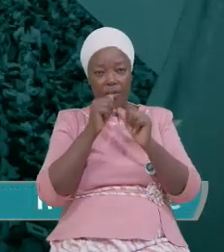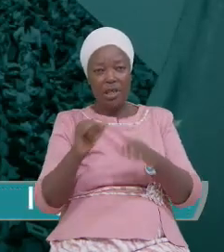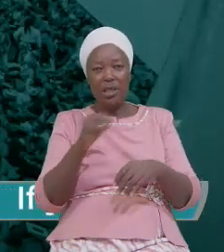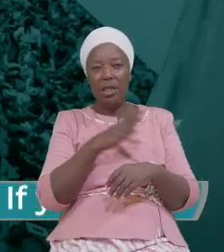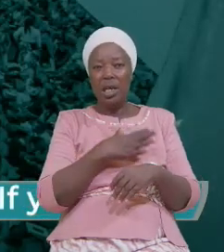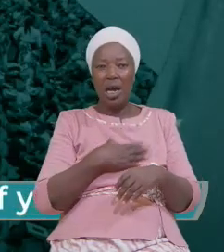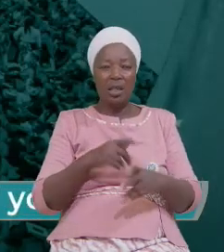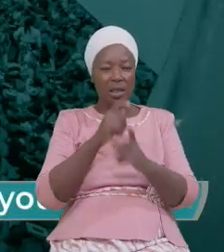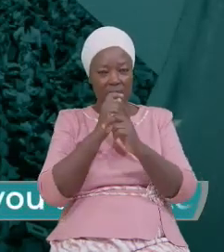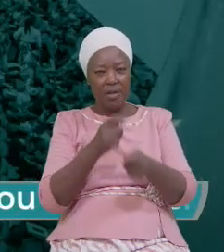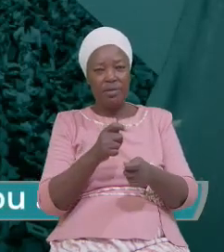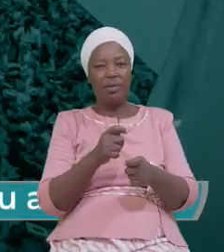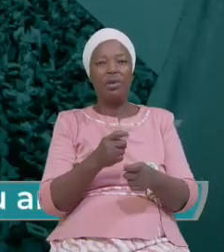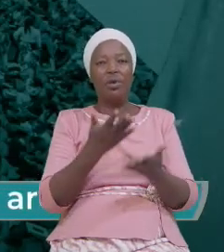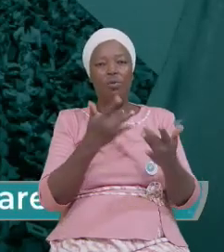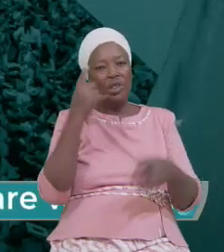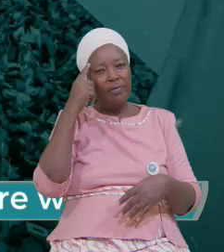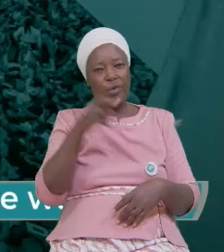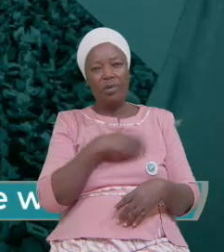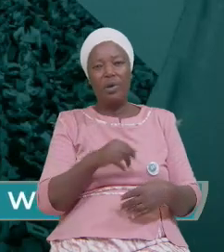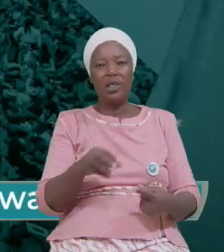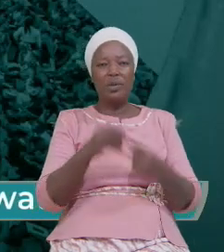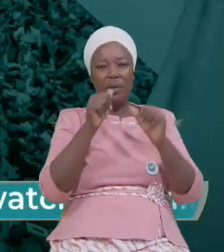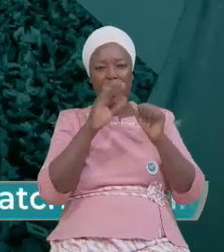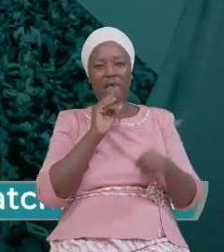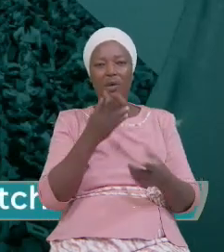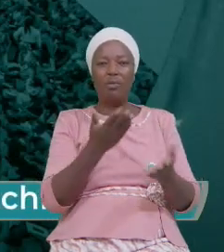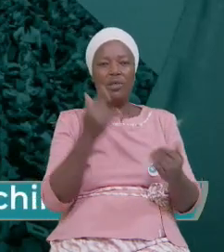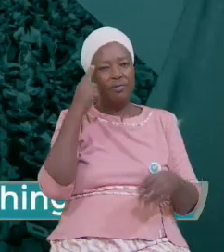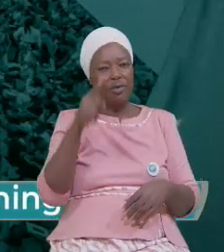blessings await you there.